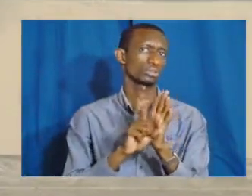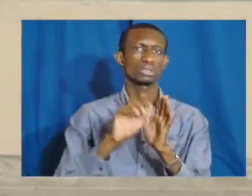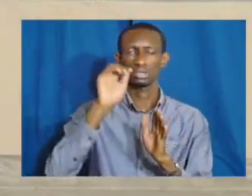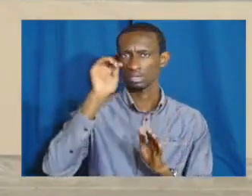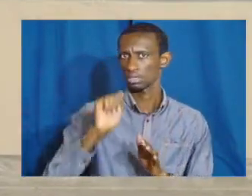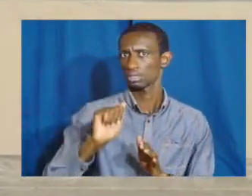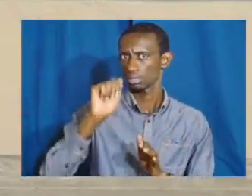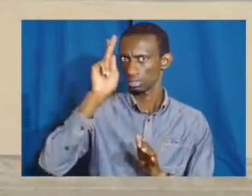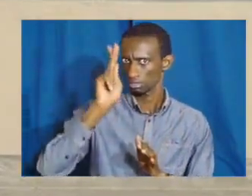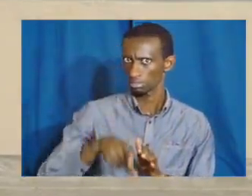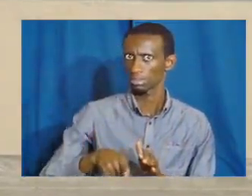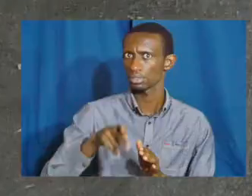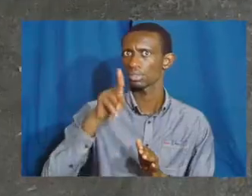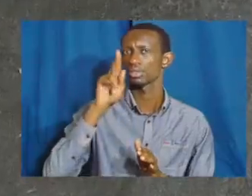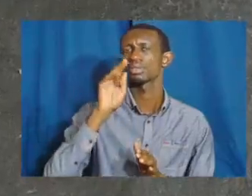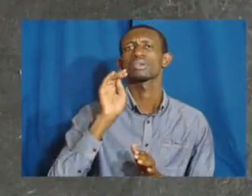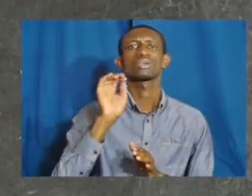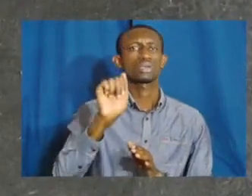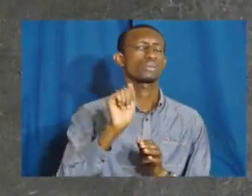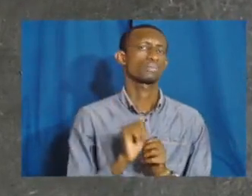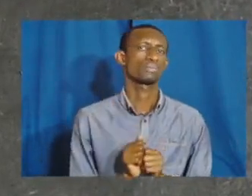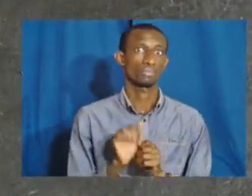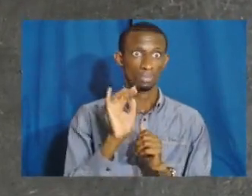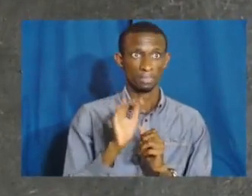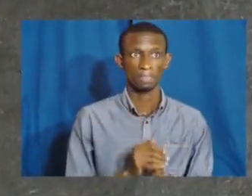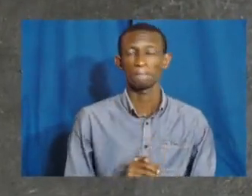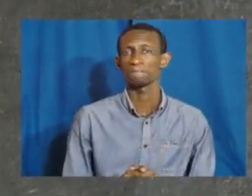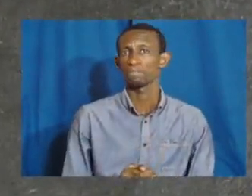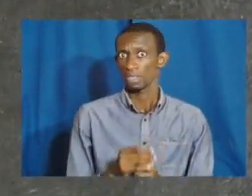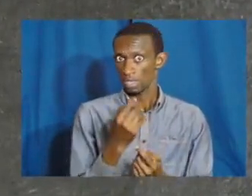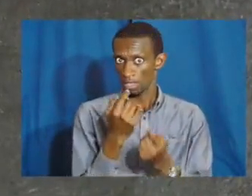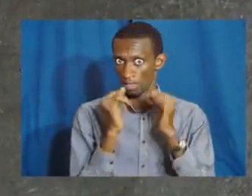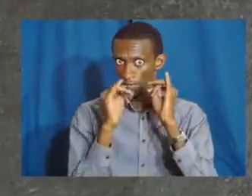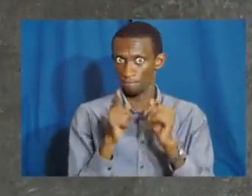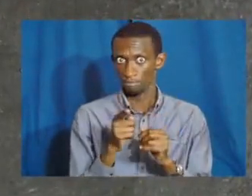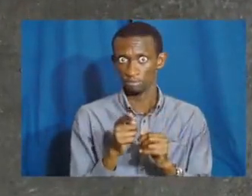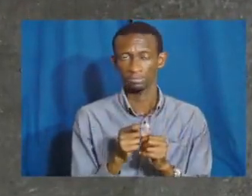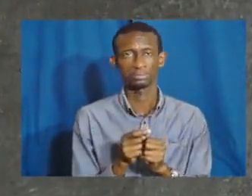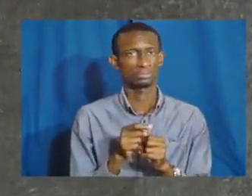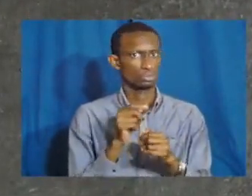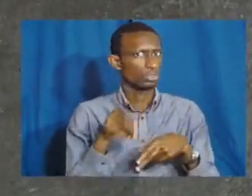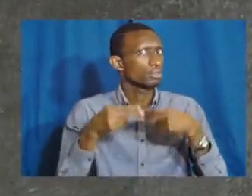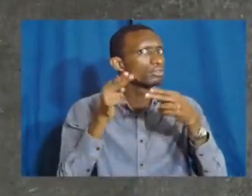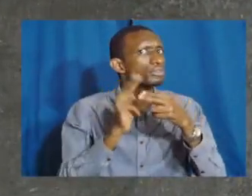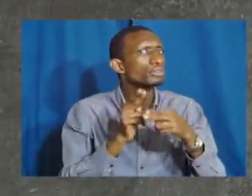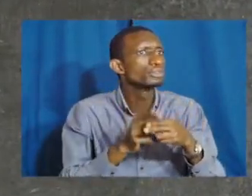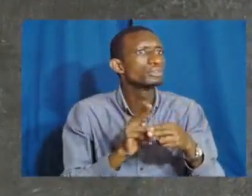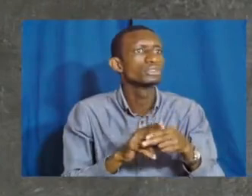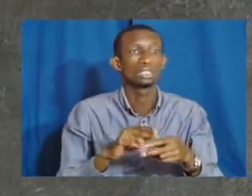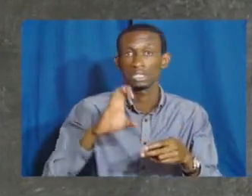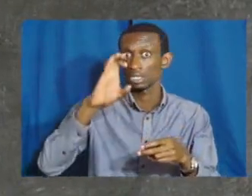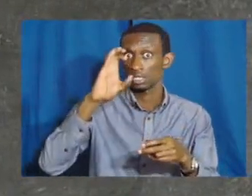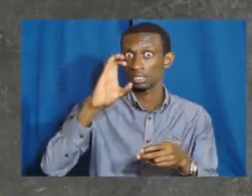IPA rules. So whenever we are naming primary alcohols, this carbon here becomes carbon number 1.